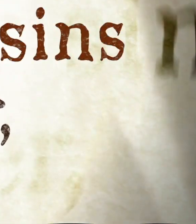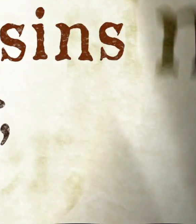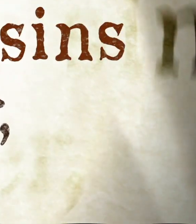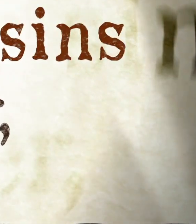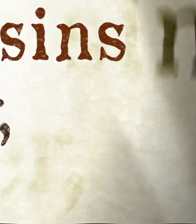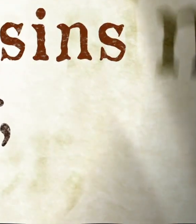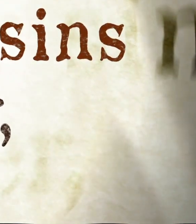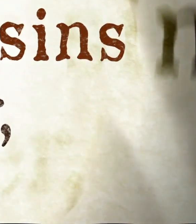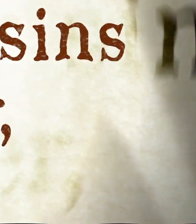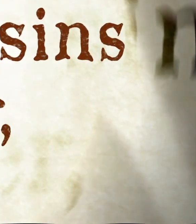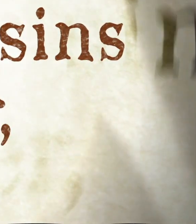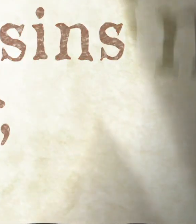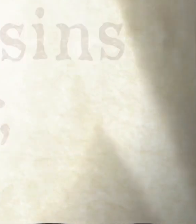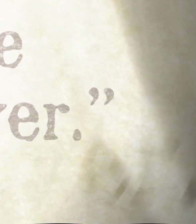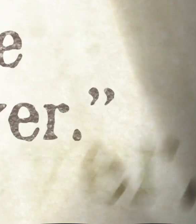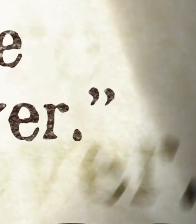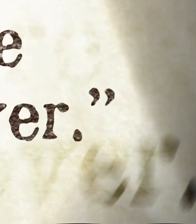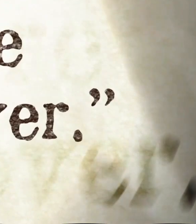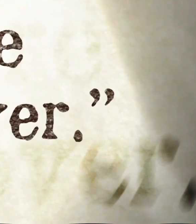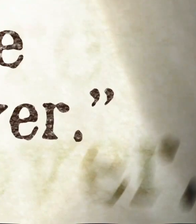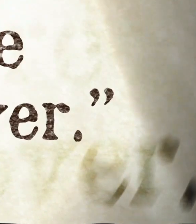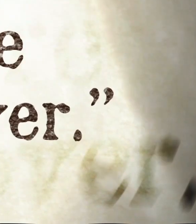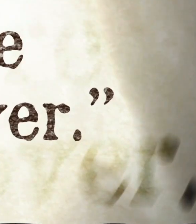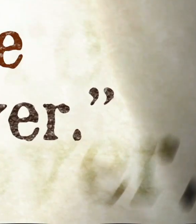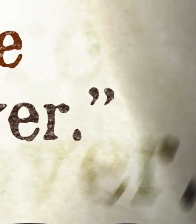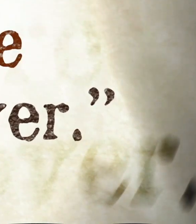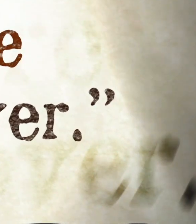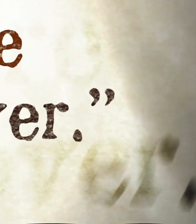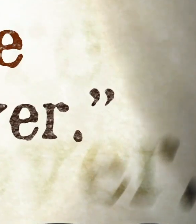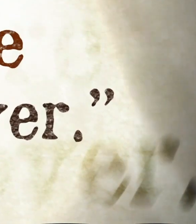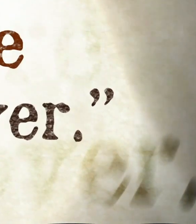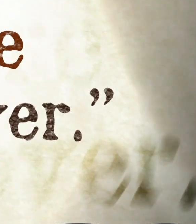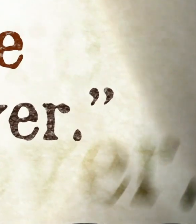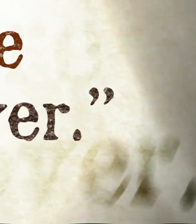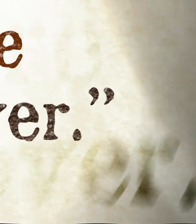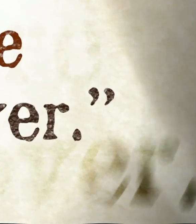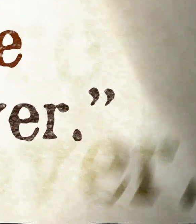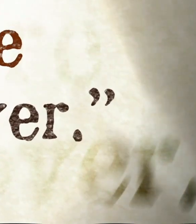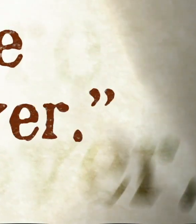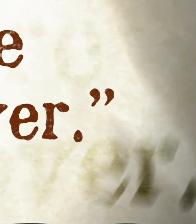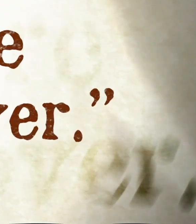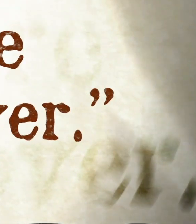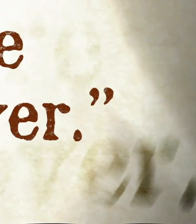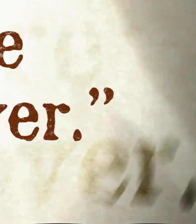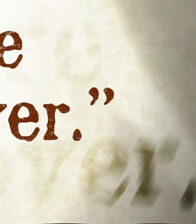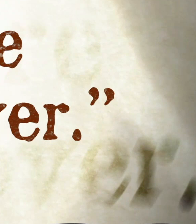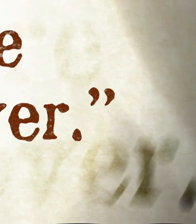their sins are covered, that their warfare now is